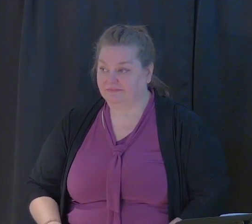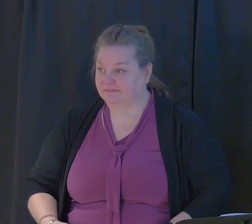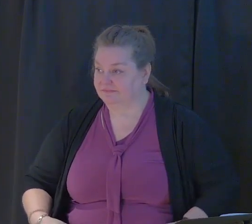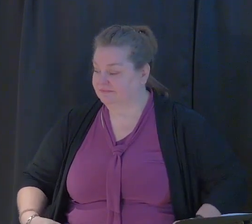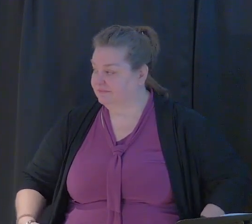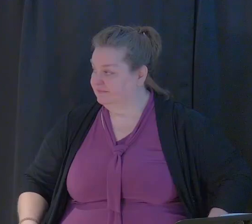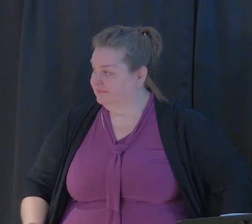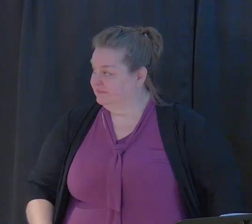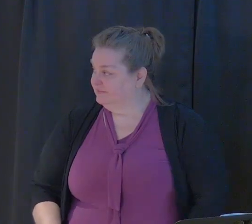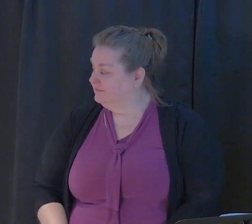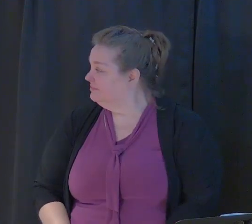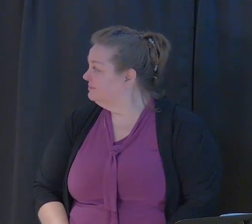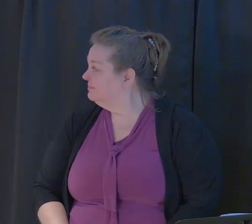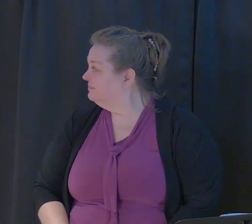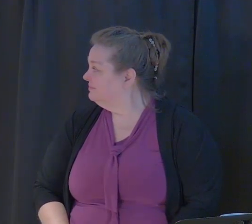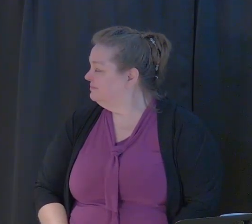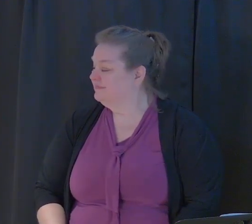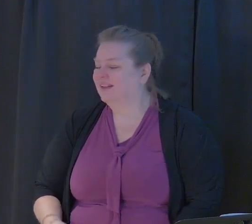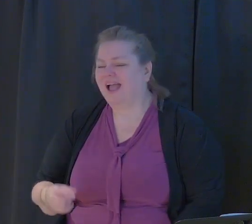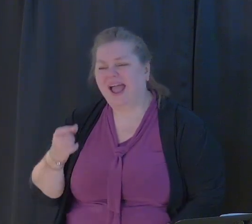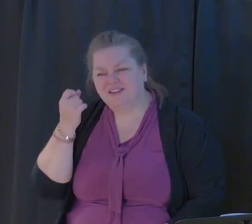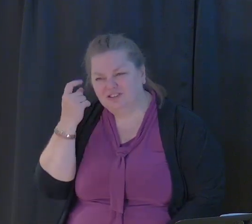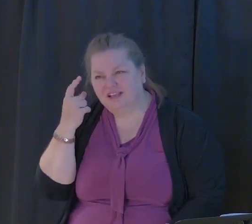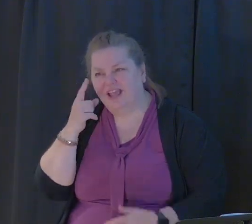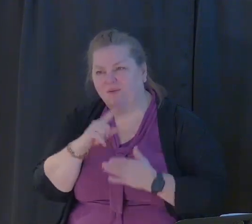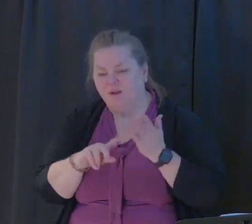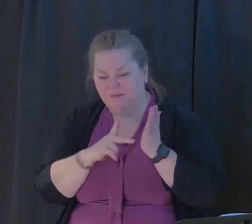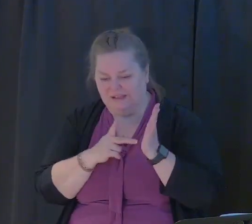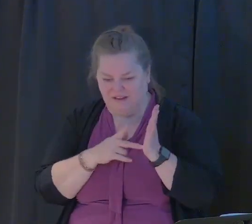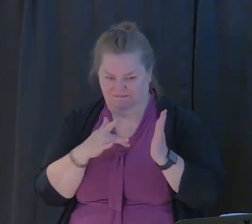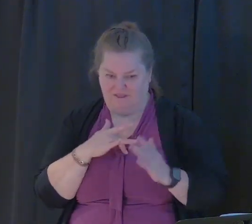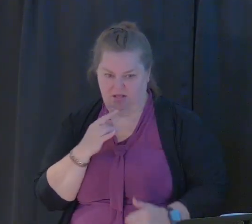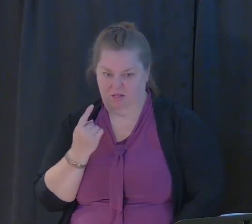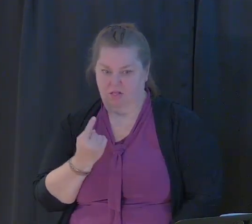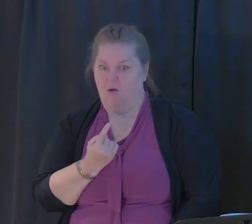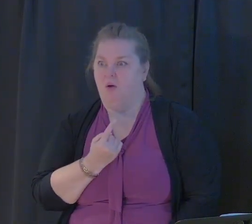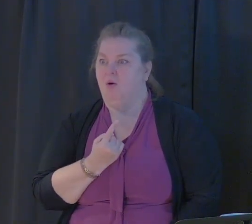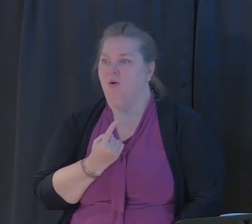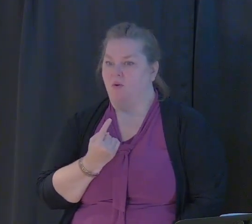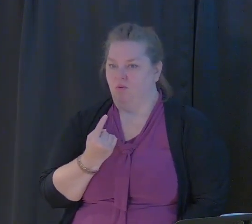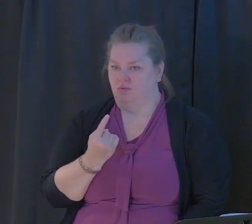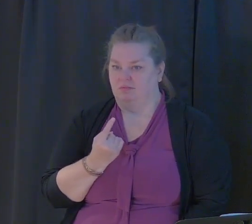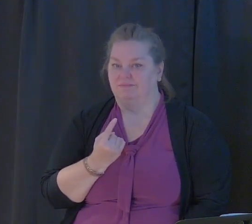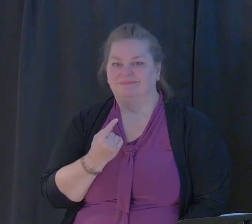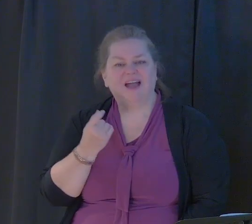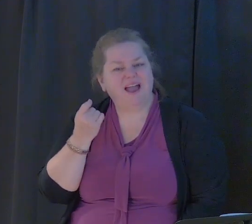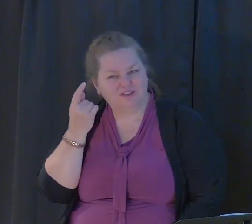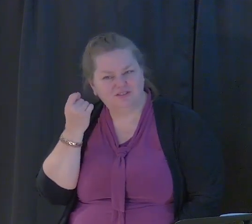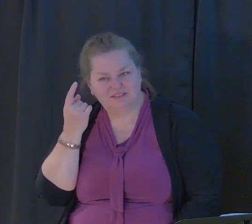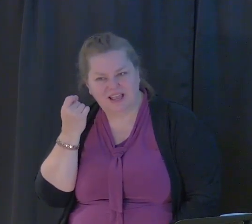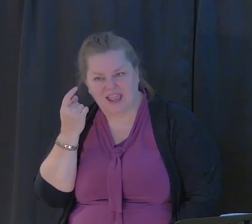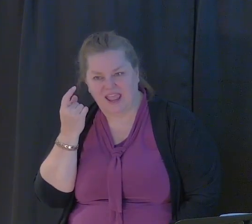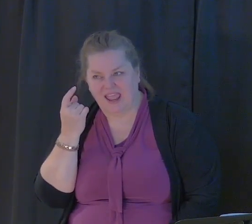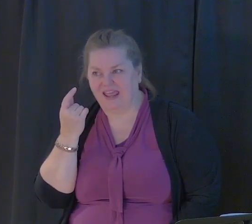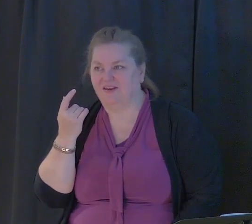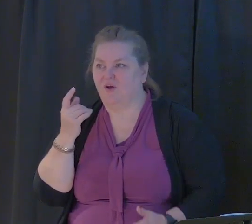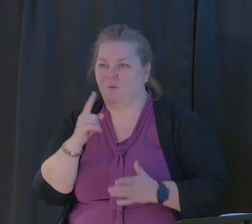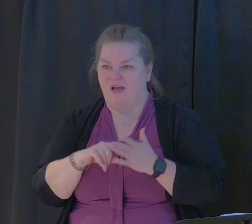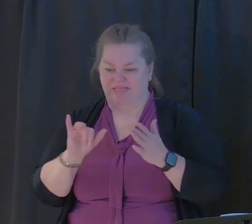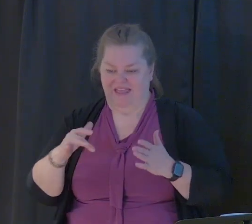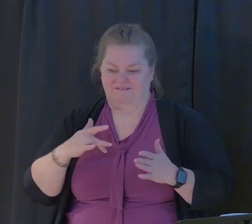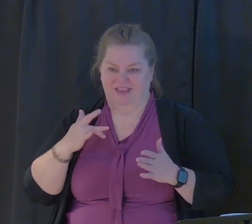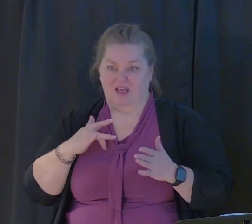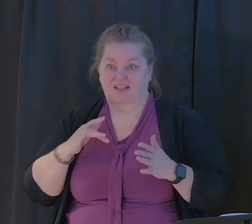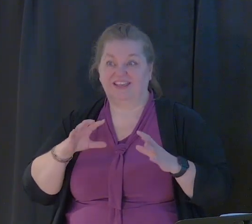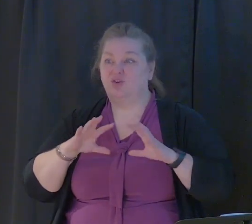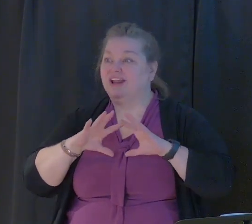I understand what it means to feel alone in this world. I understand what it means to feel like I'm alone in a